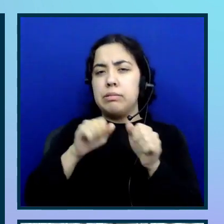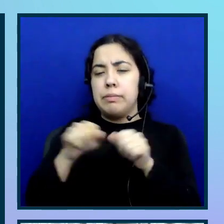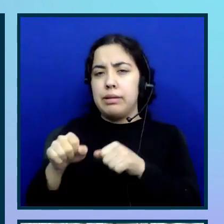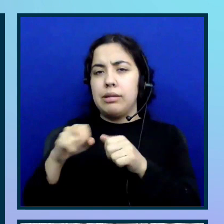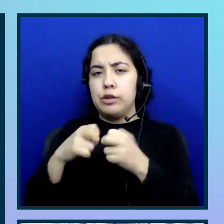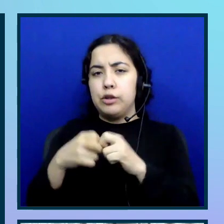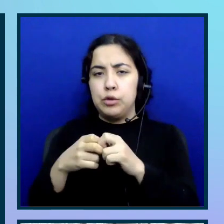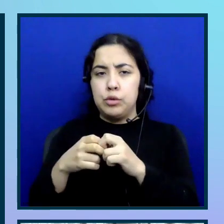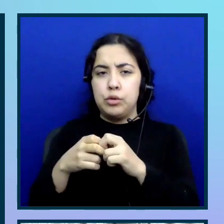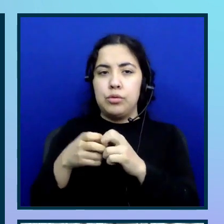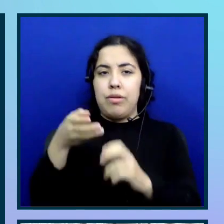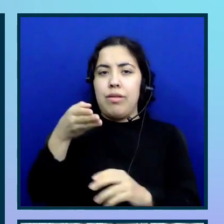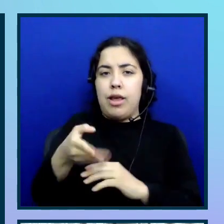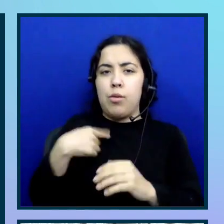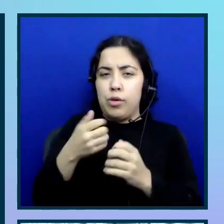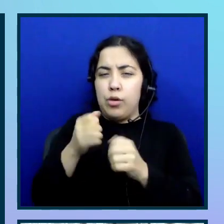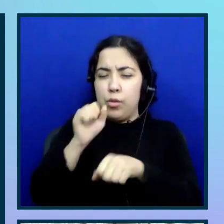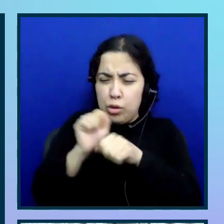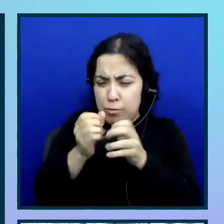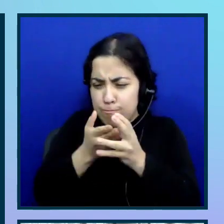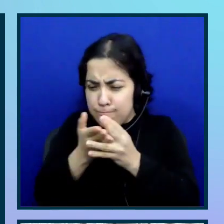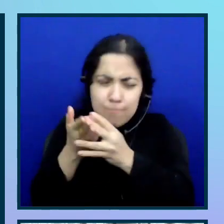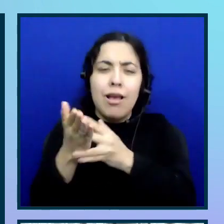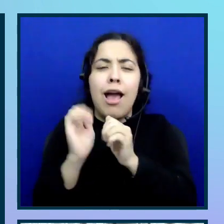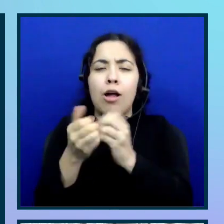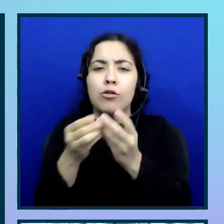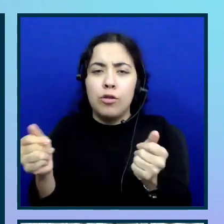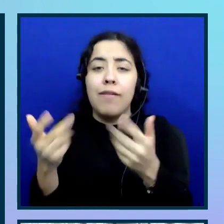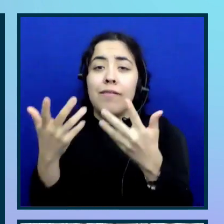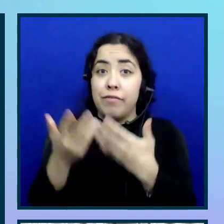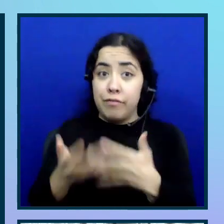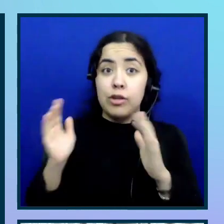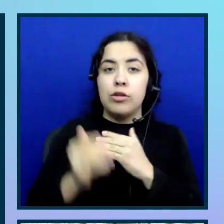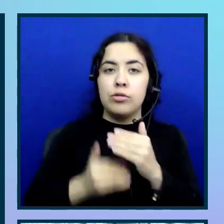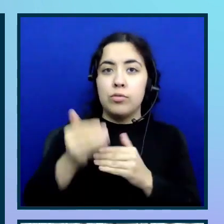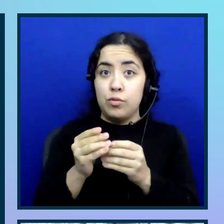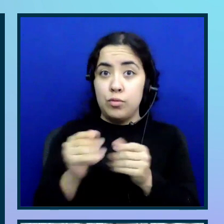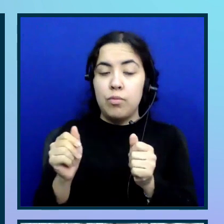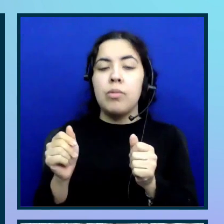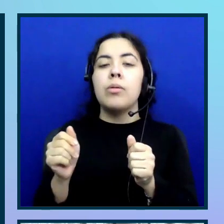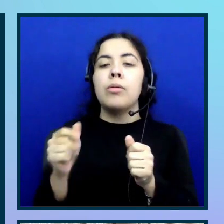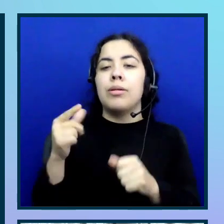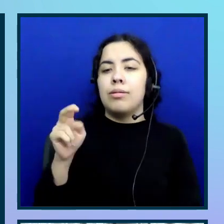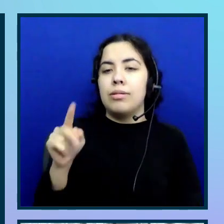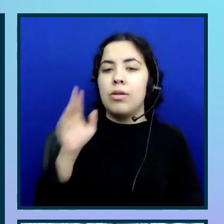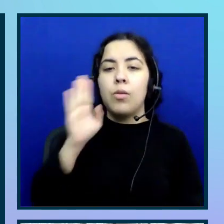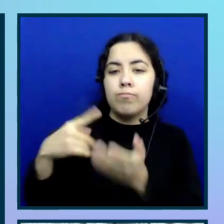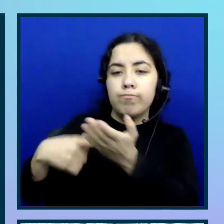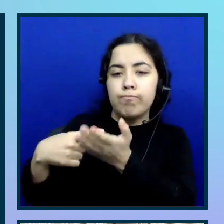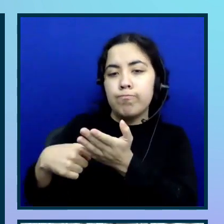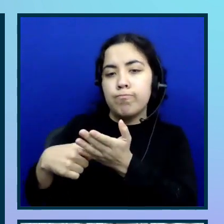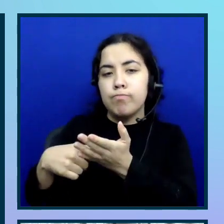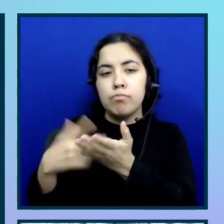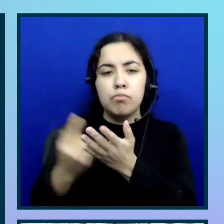baked into it so that we will work through the extension, find out how to resolve those. Once we work through that, Glenda will talk about a little bit